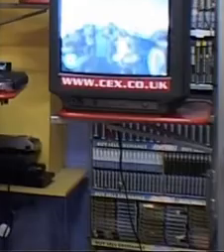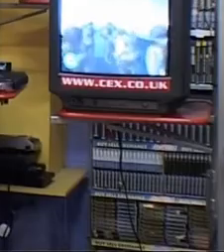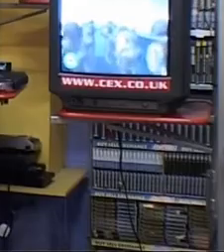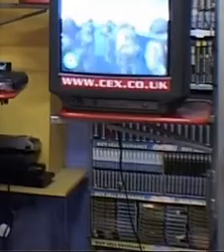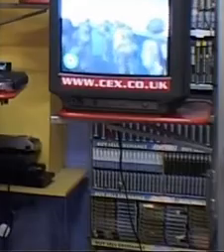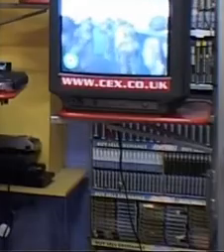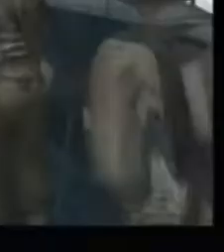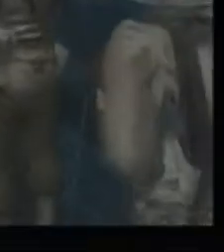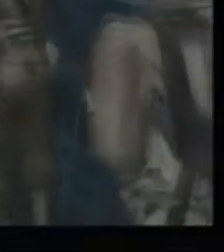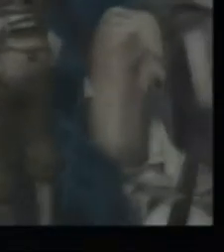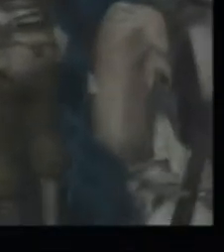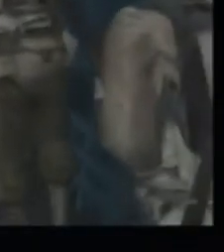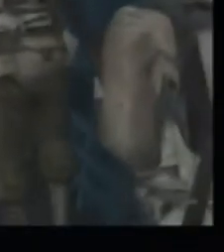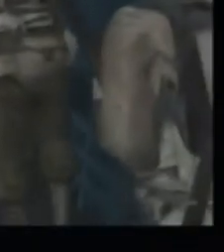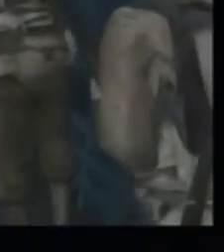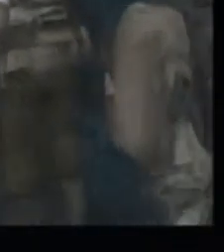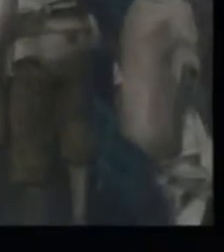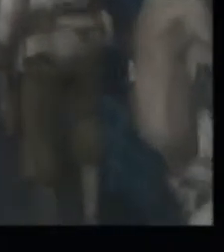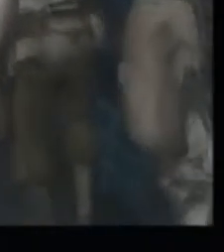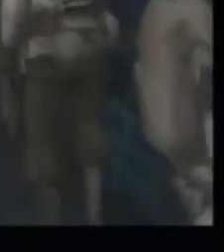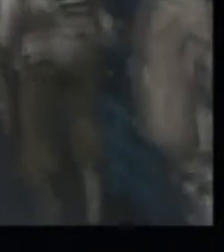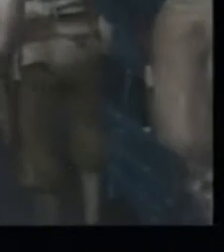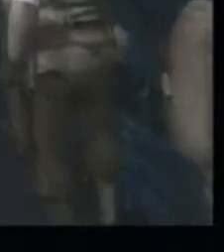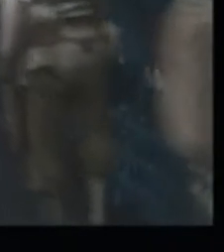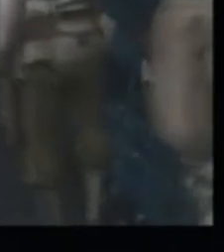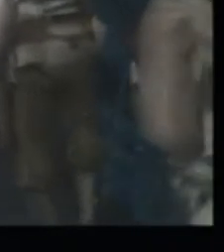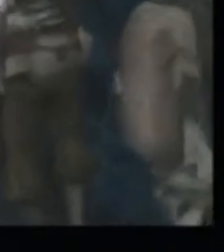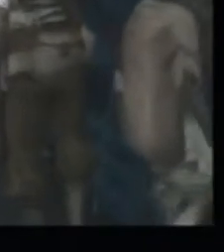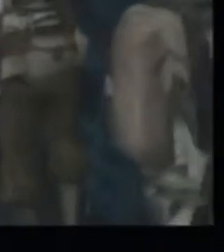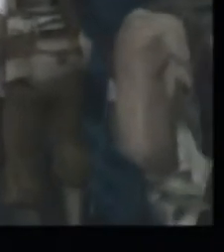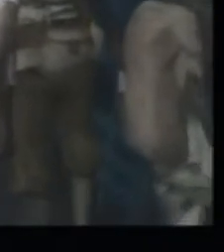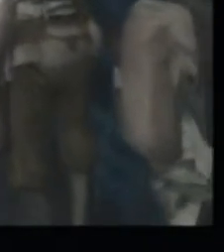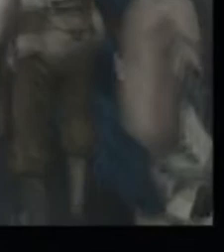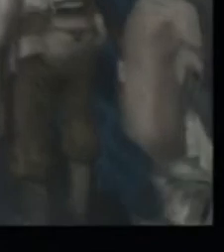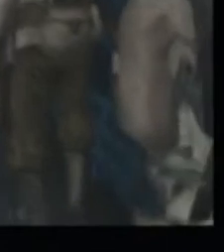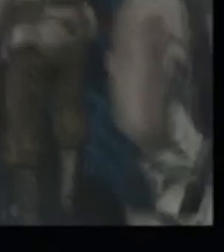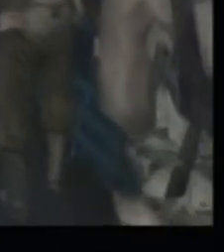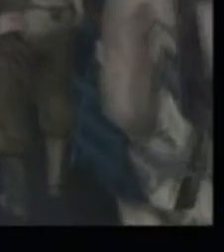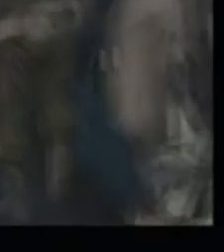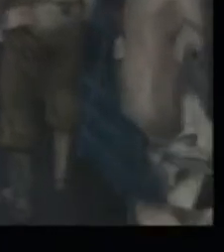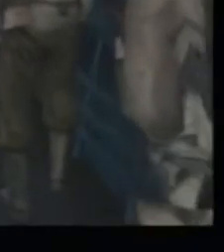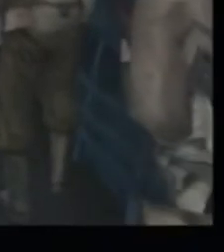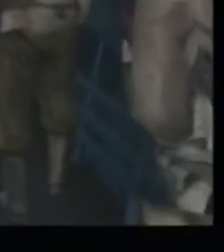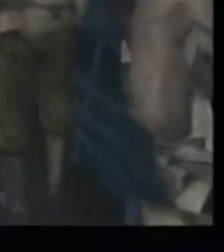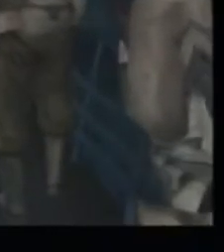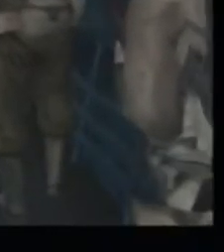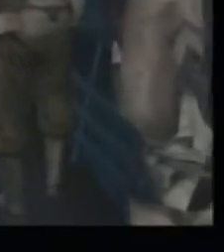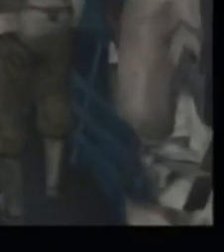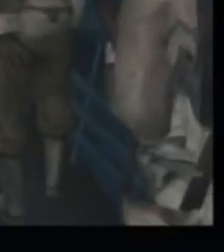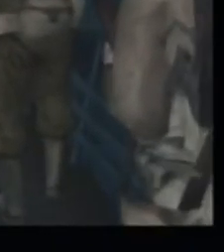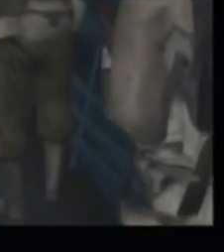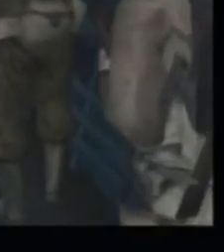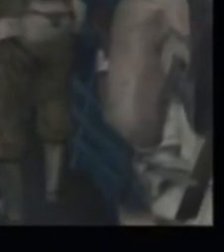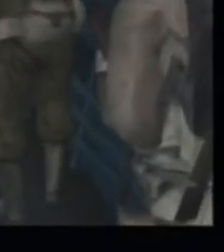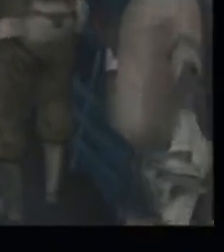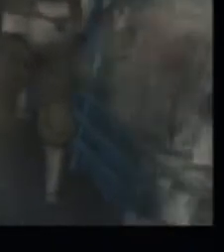This is a crash course for you to get you off the beach. It's pretty confusing. You literally get thrown in at the deep end. And there's going to be a few tips here just to